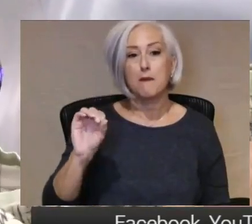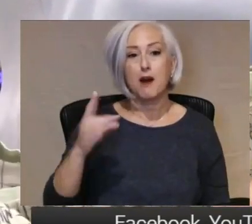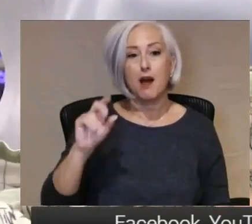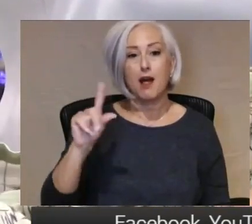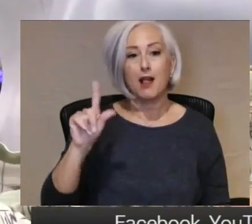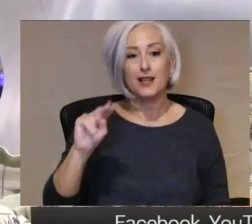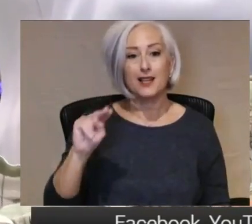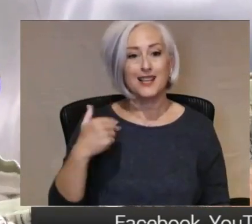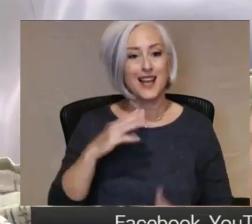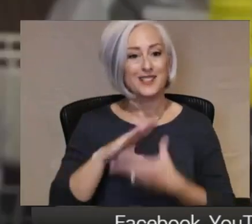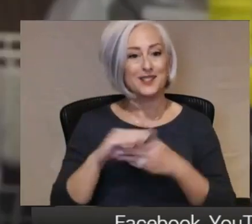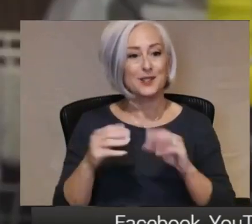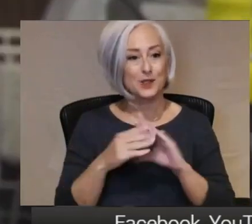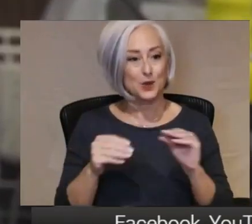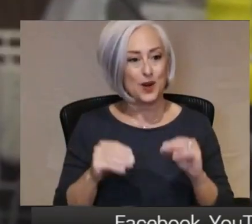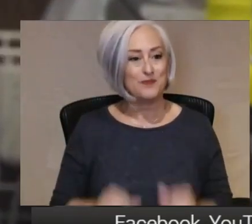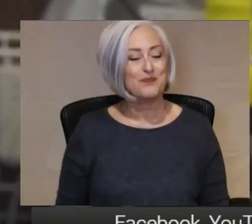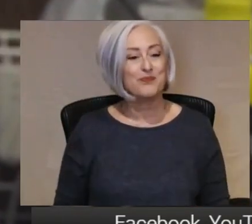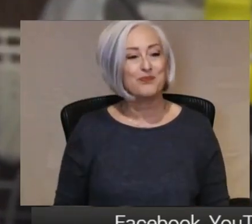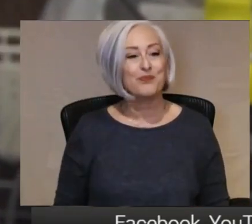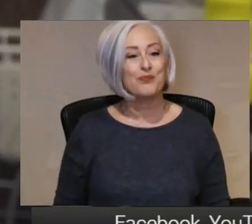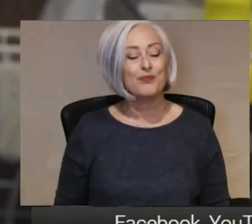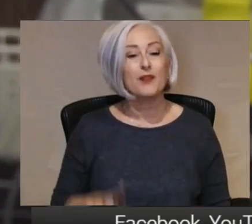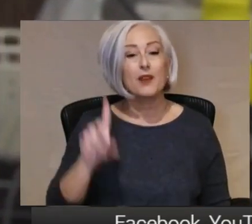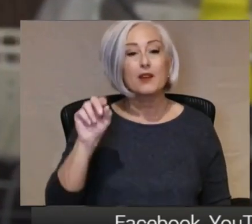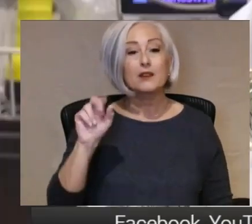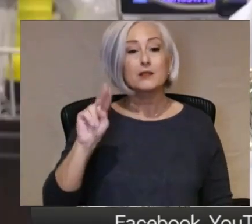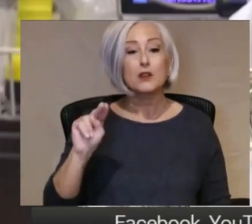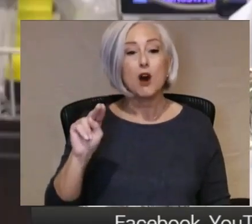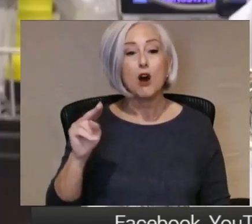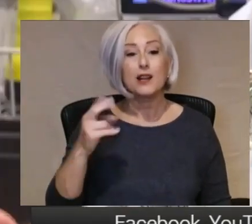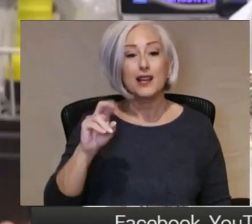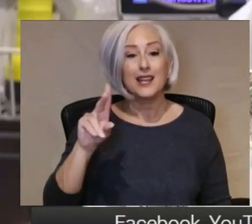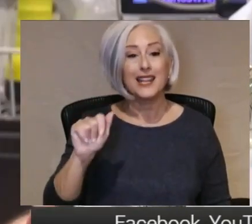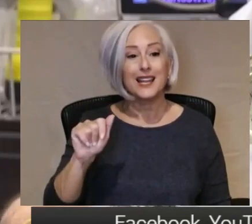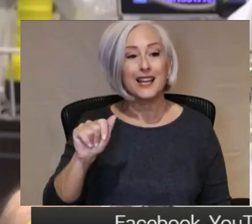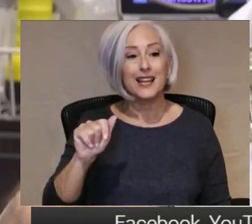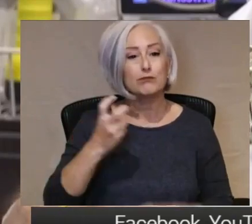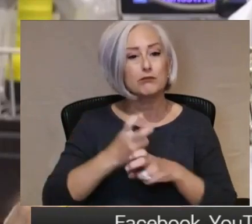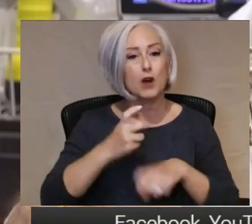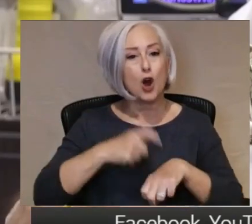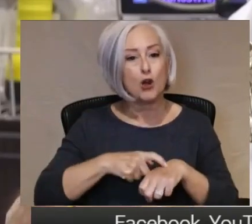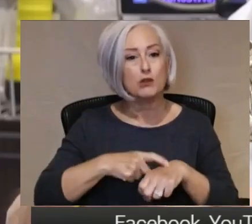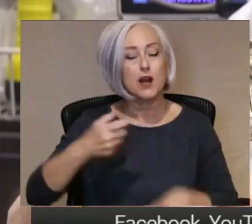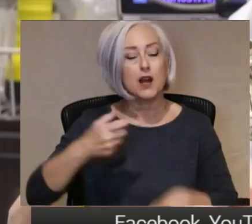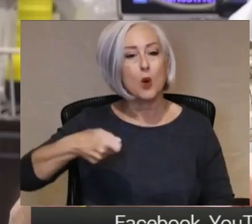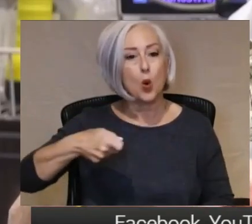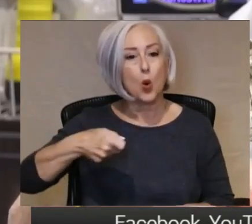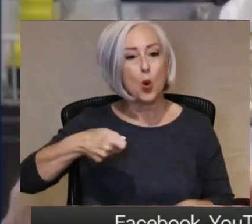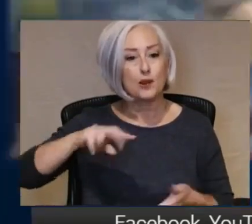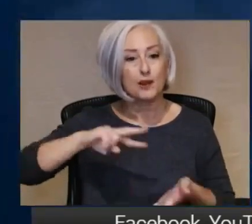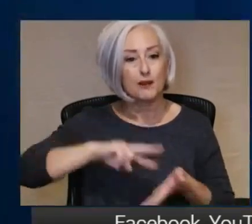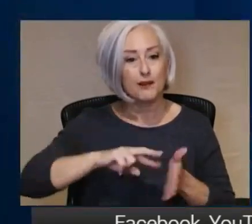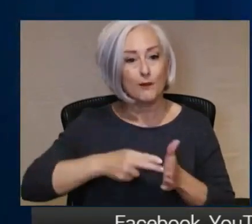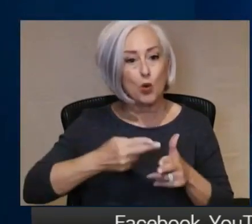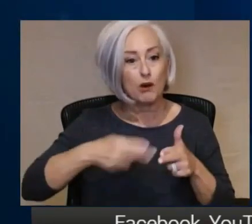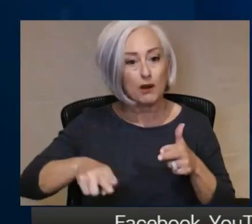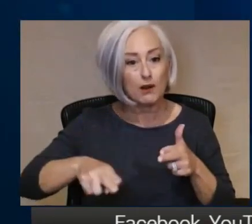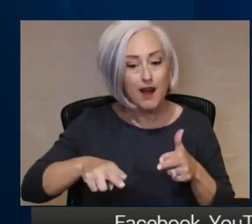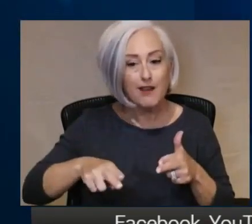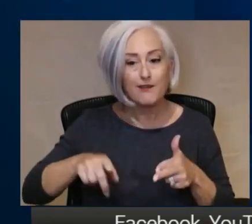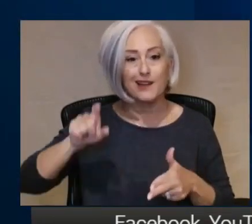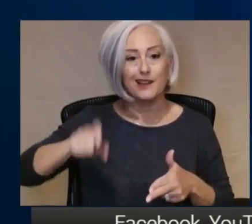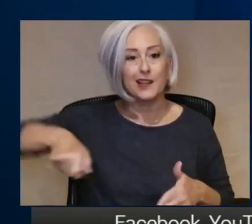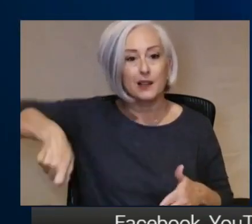Don Heaney has a tough time holding a knife and a fork. Right now, I almost need a scoop shovel to eat with.